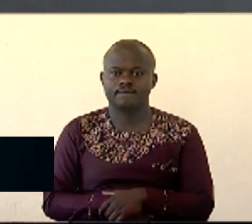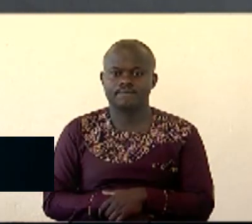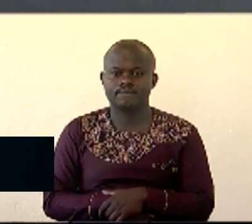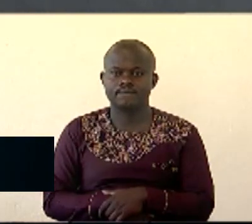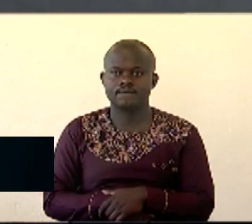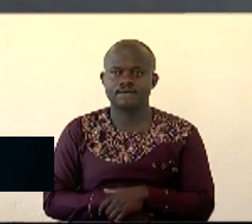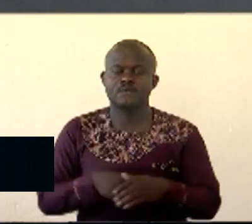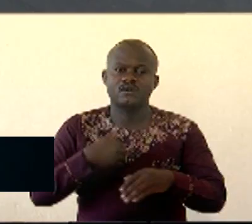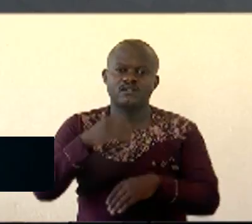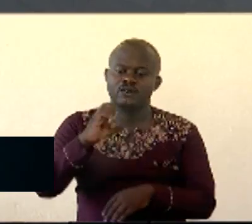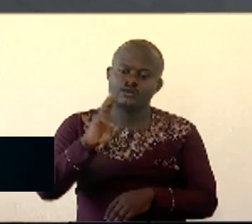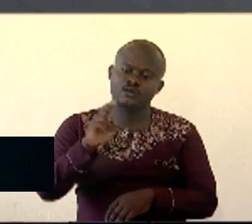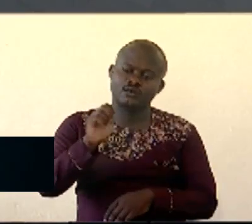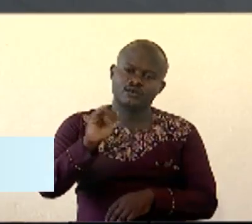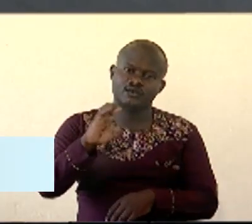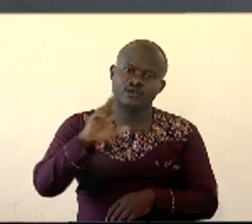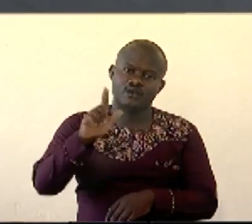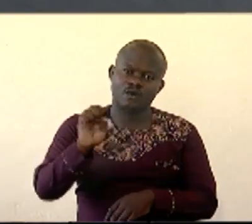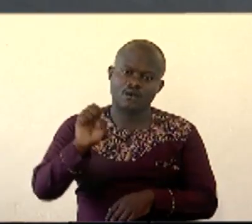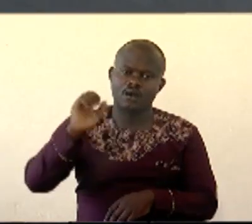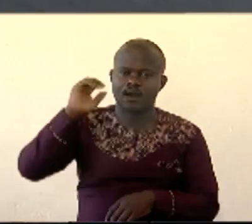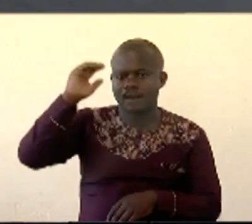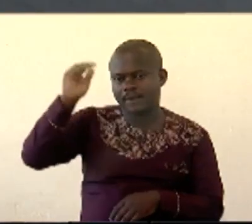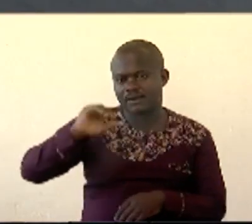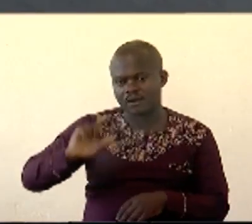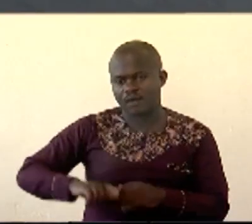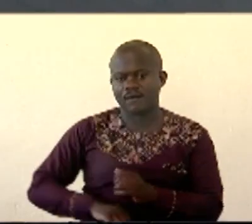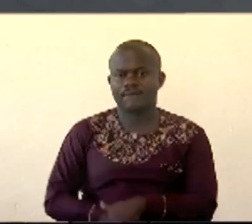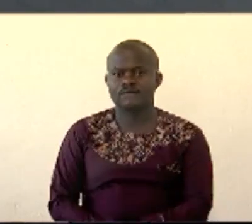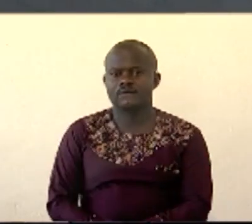We have the cuticle which normally covers the upper part and even the lower part.